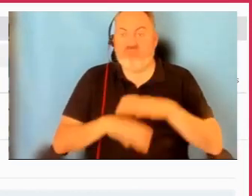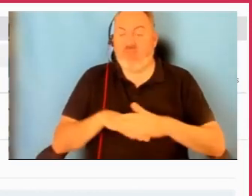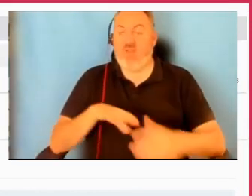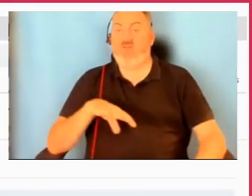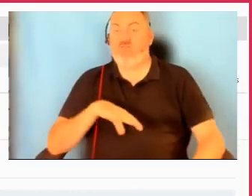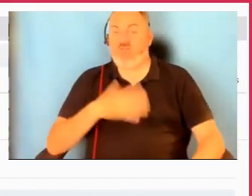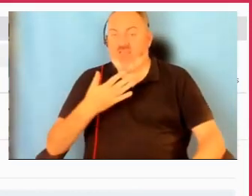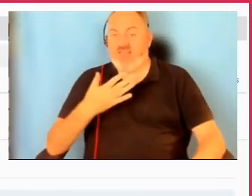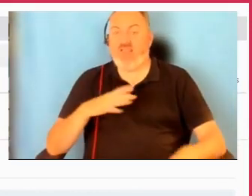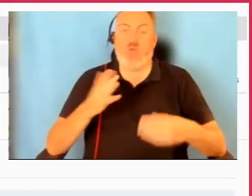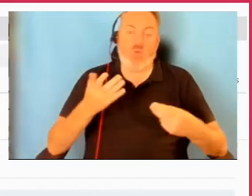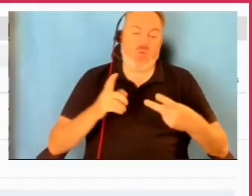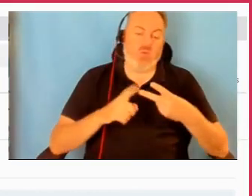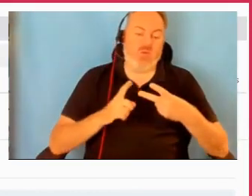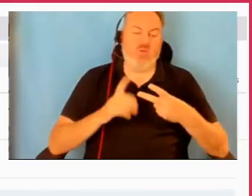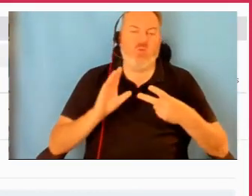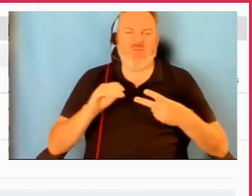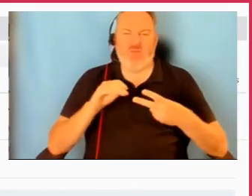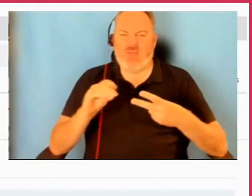paid, or ones that have in-app purchases.